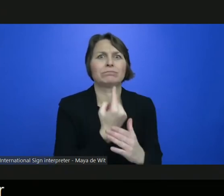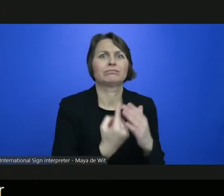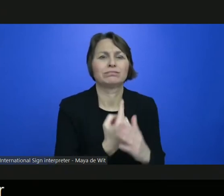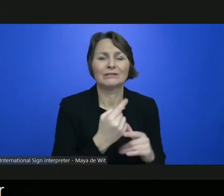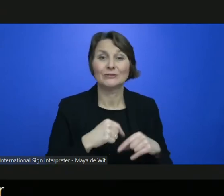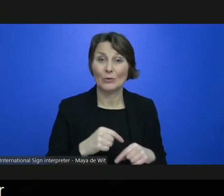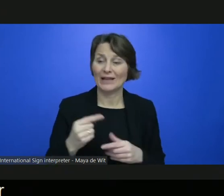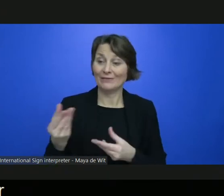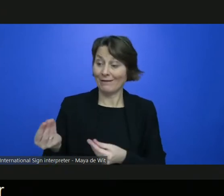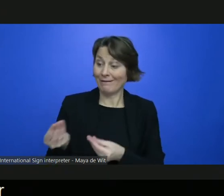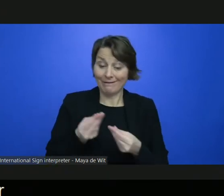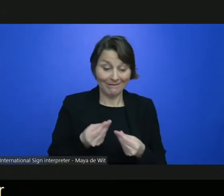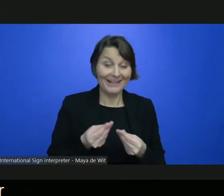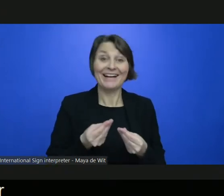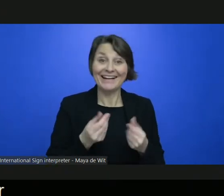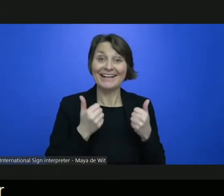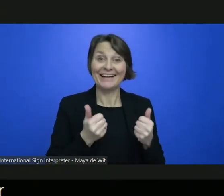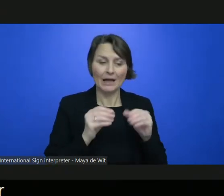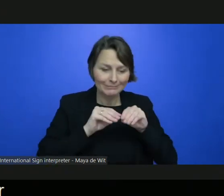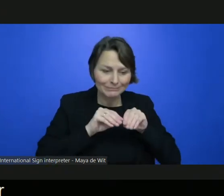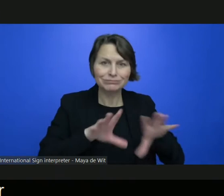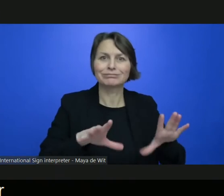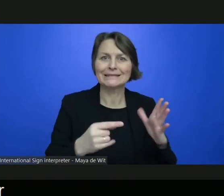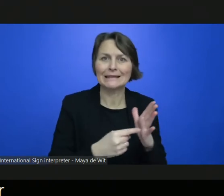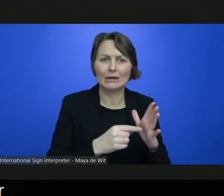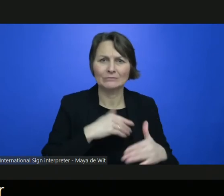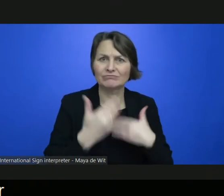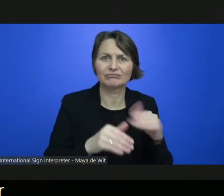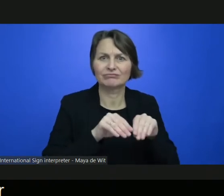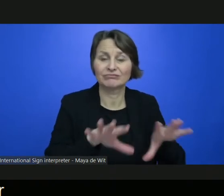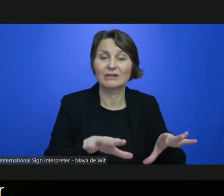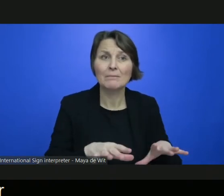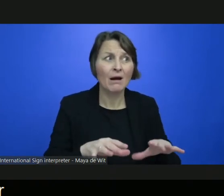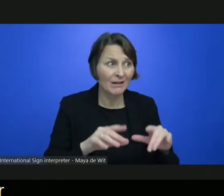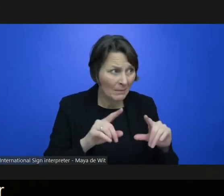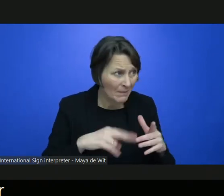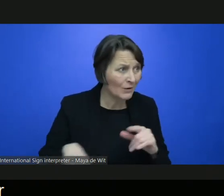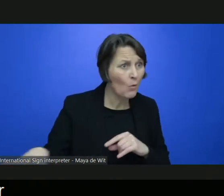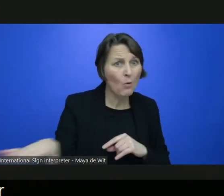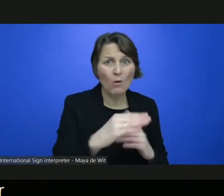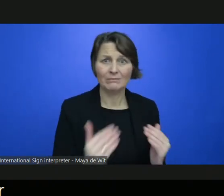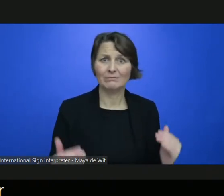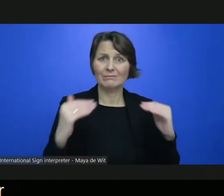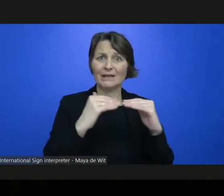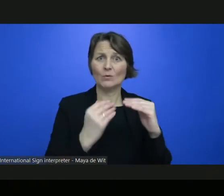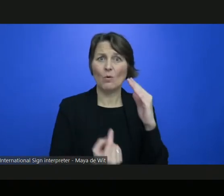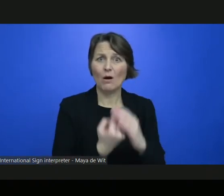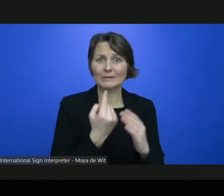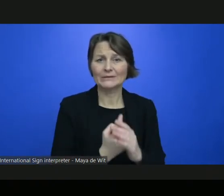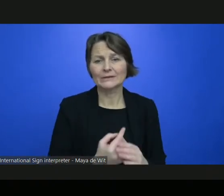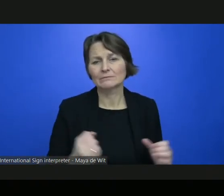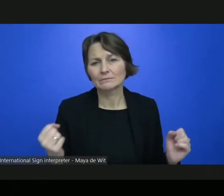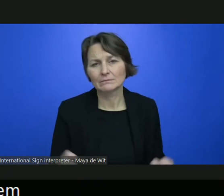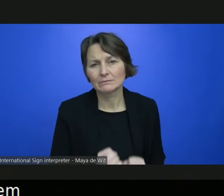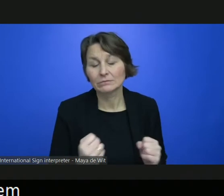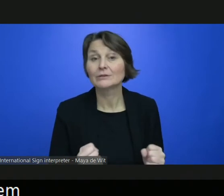the extent to which it is delivering equal opportunities for everyone, well, they can really be a force for